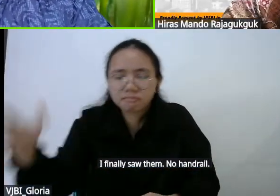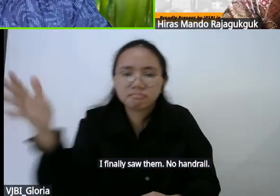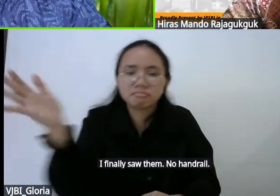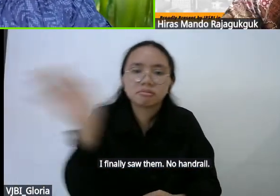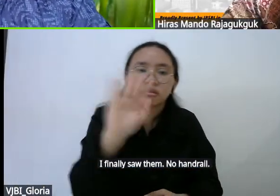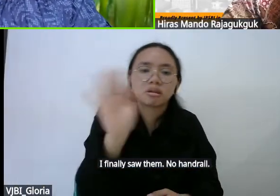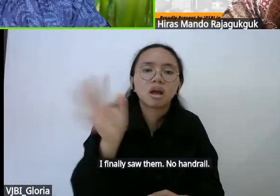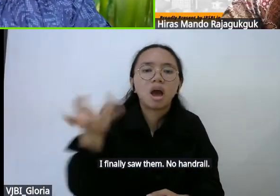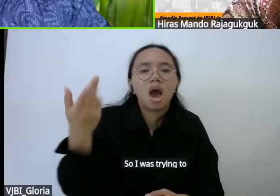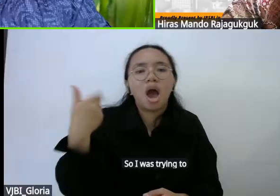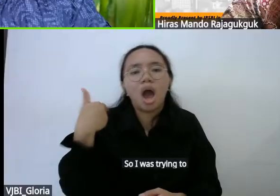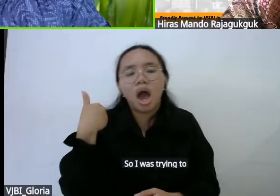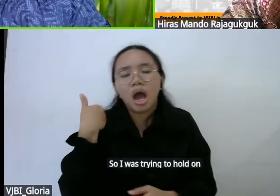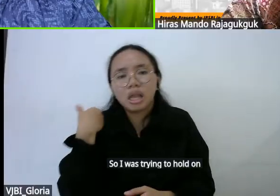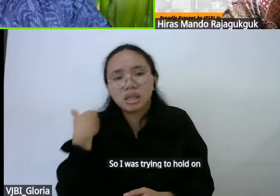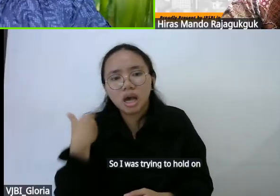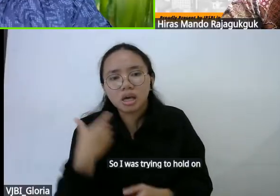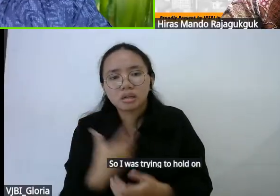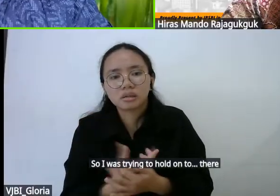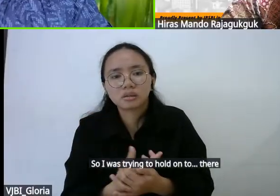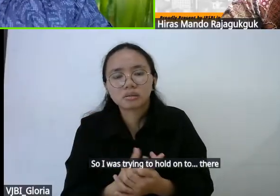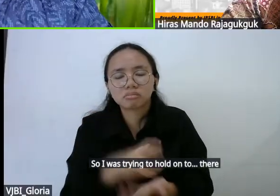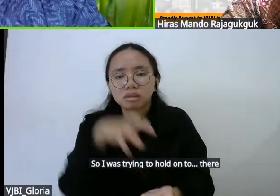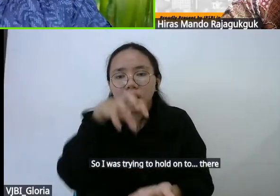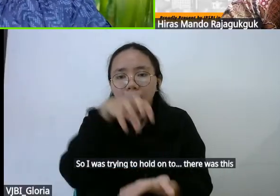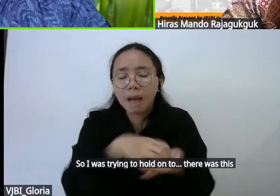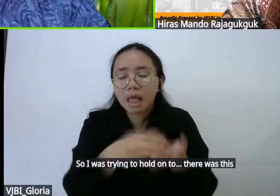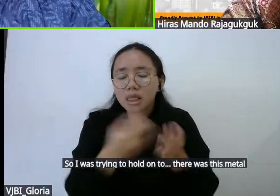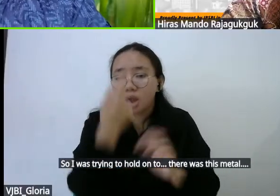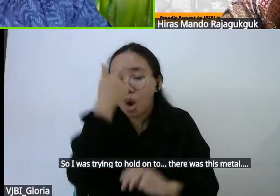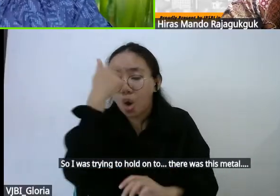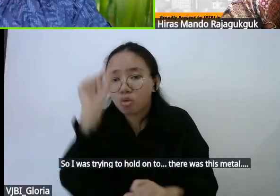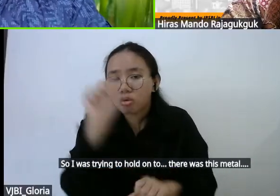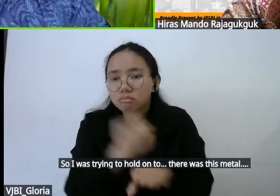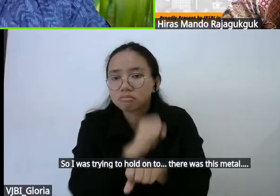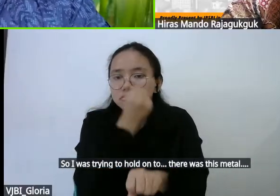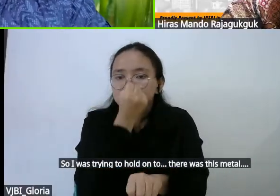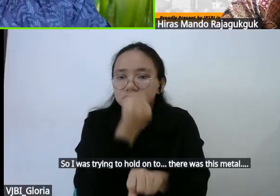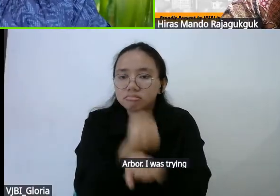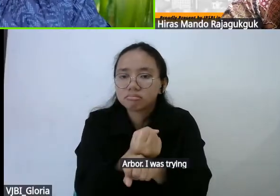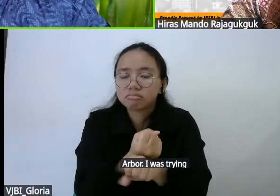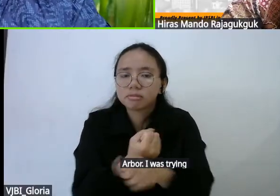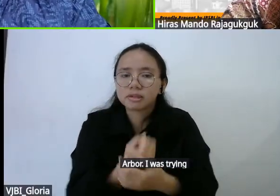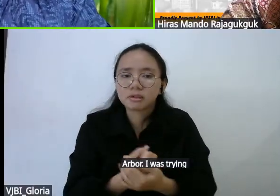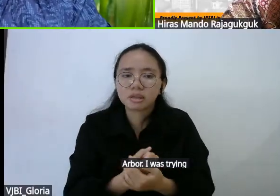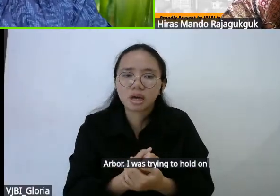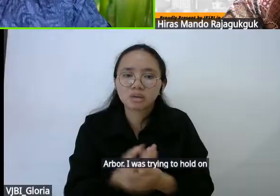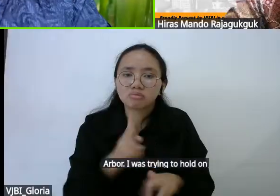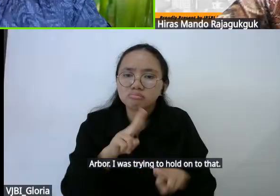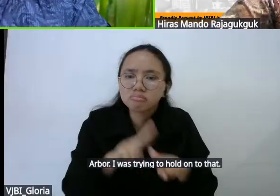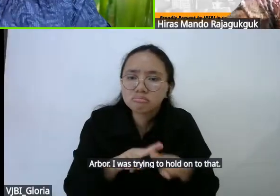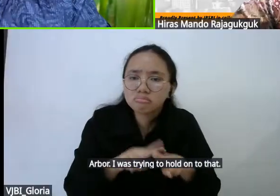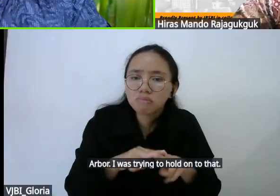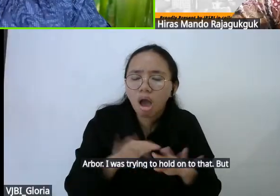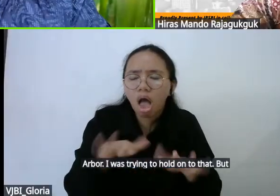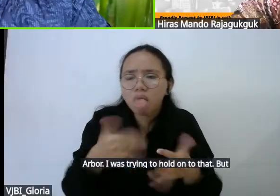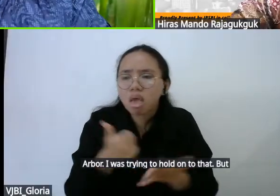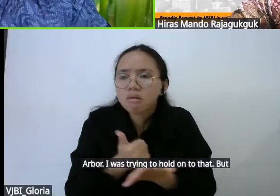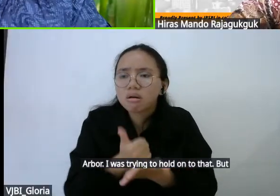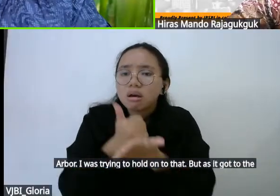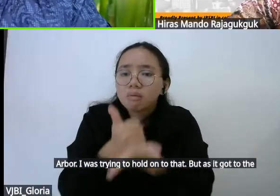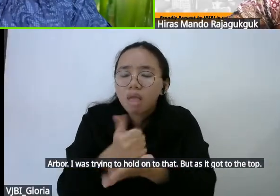So I was trying to hold on to, there was this metal arbor. I was trying to hold on to that. But as I got to the